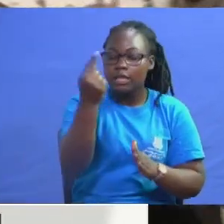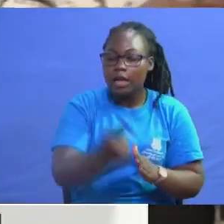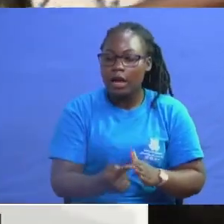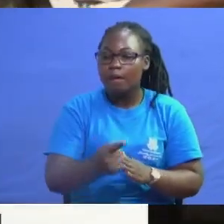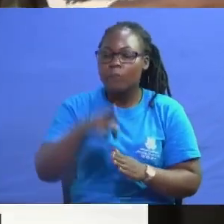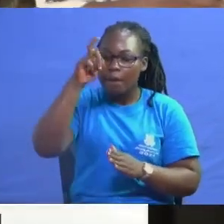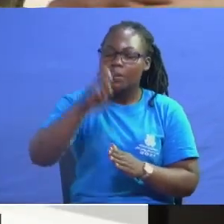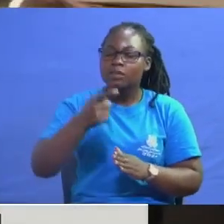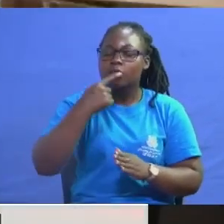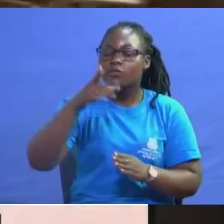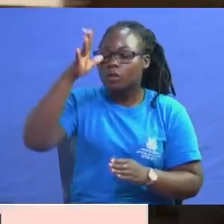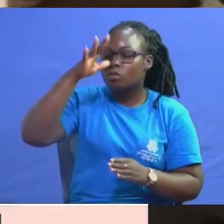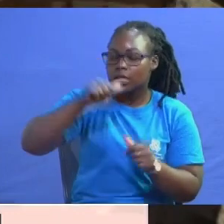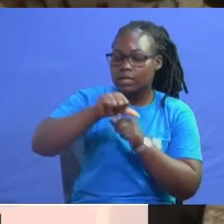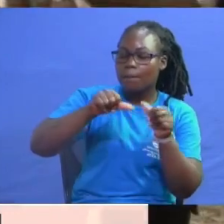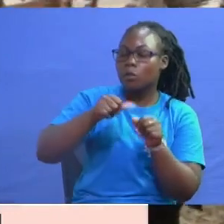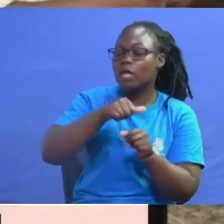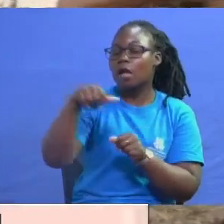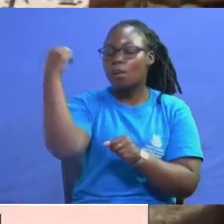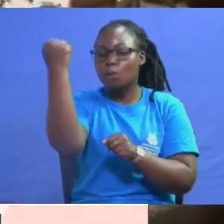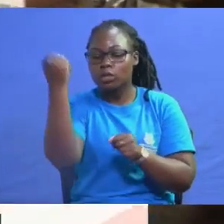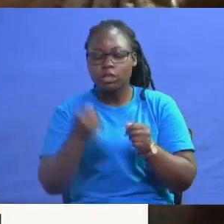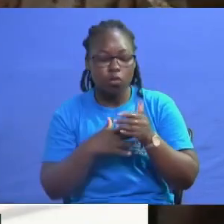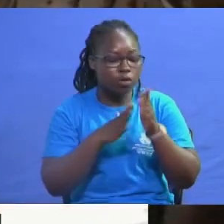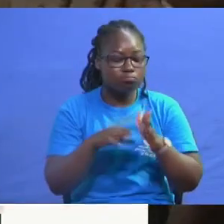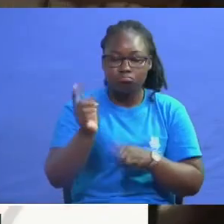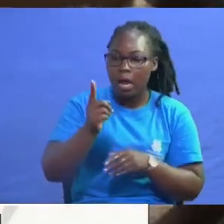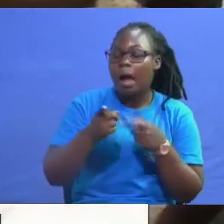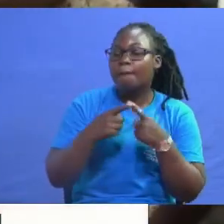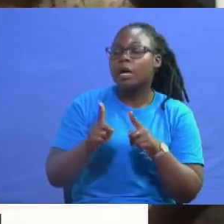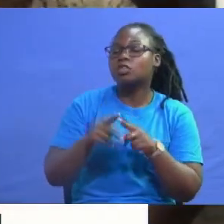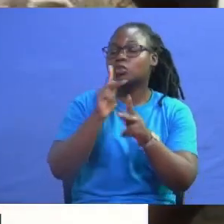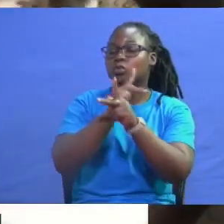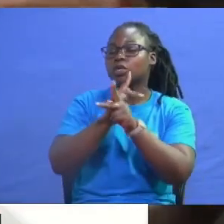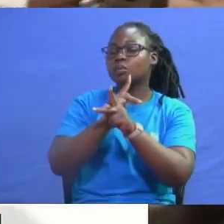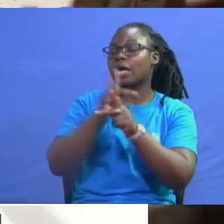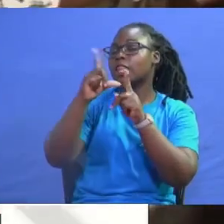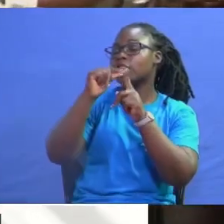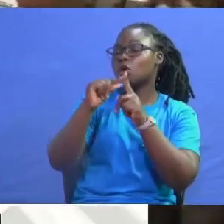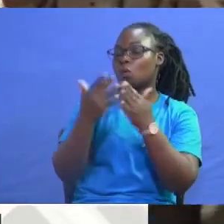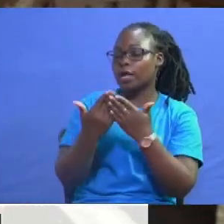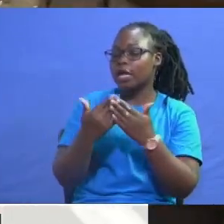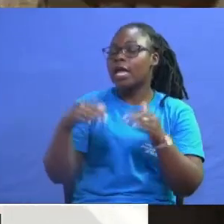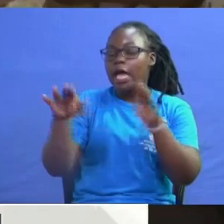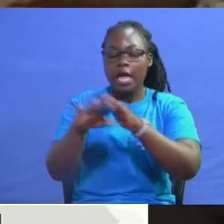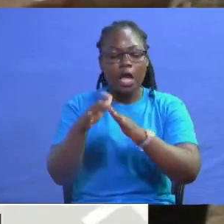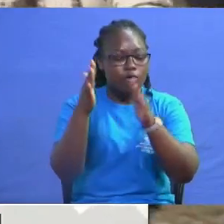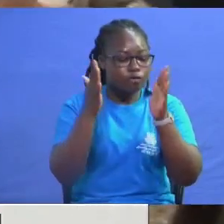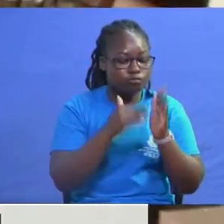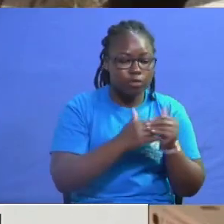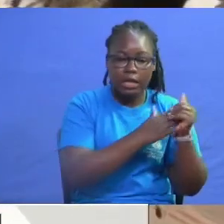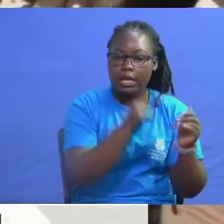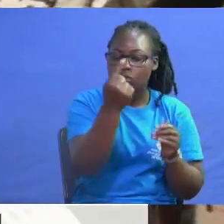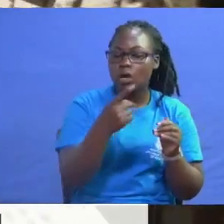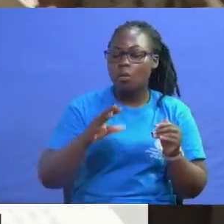them with lies about other political leaders, but instead should keep their word. Every leader should come with their own